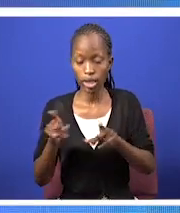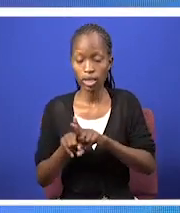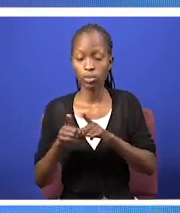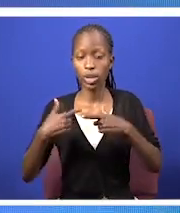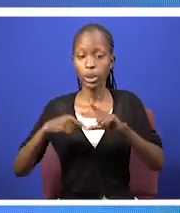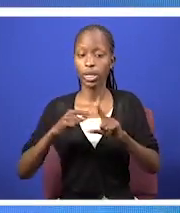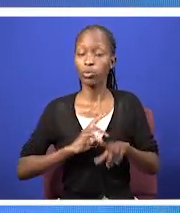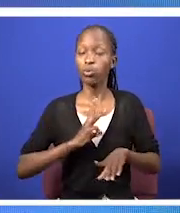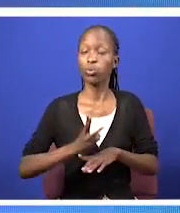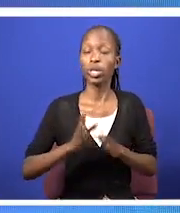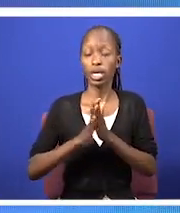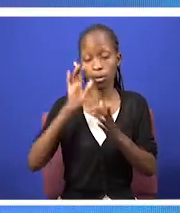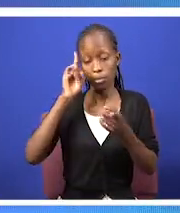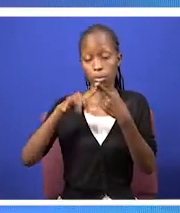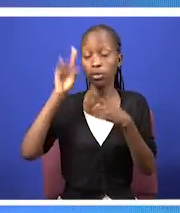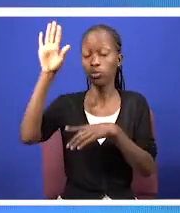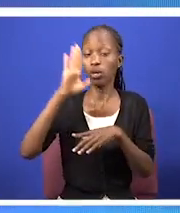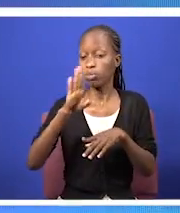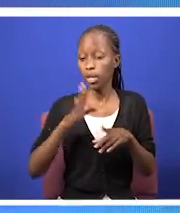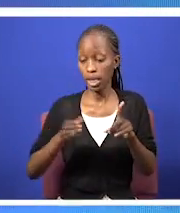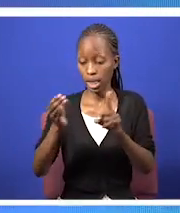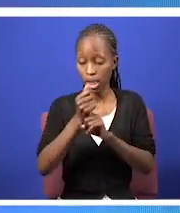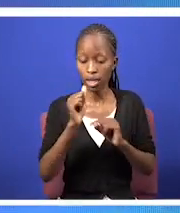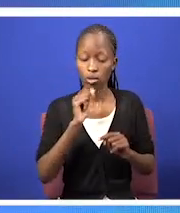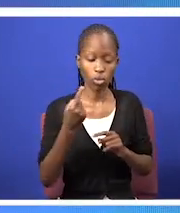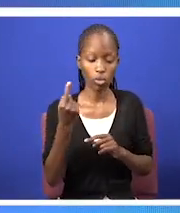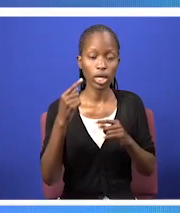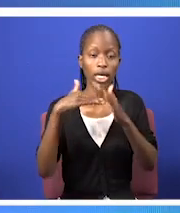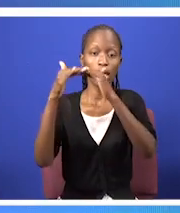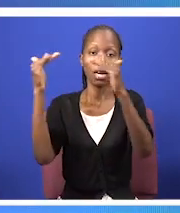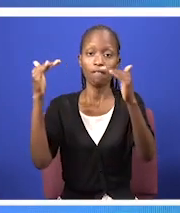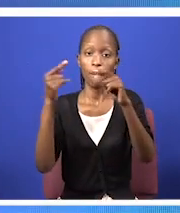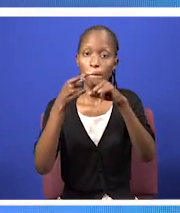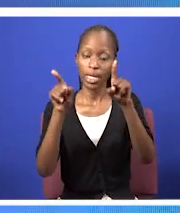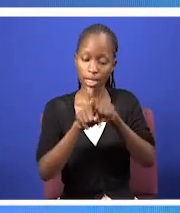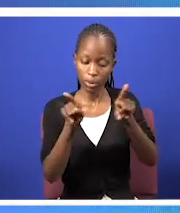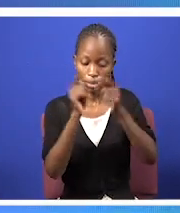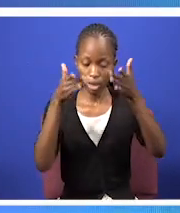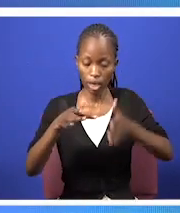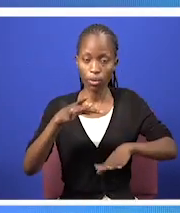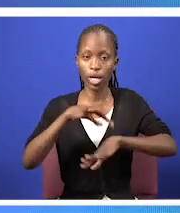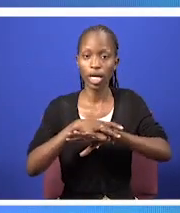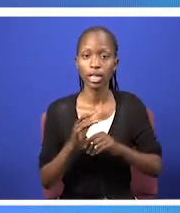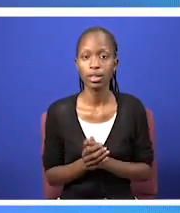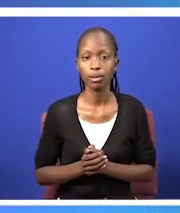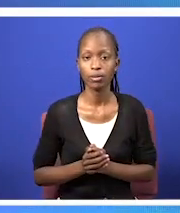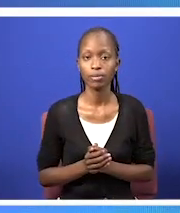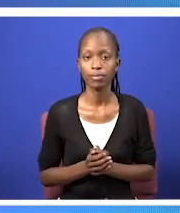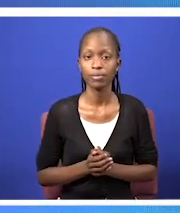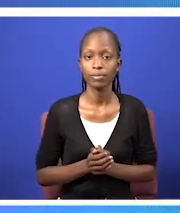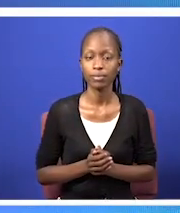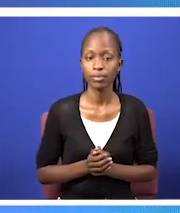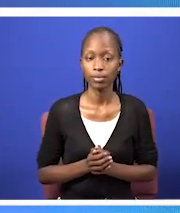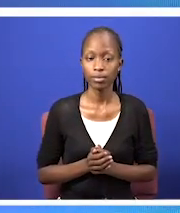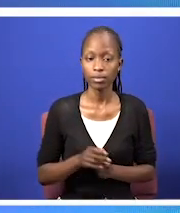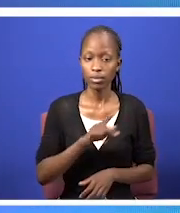let your will, your intention be done, not just in heaven, but here on the earth as